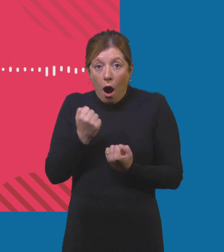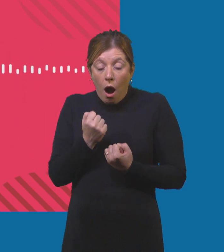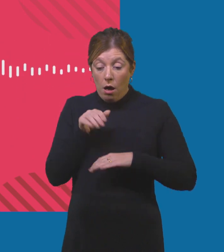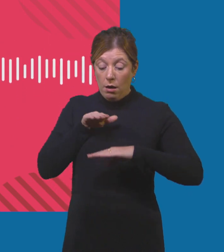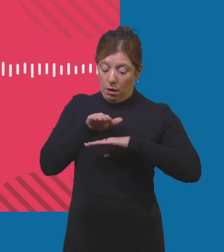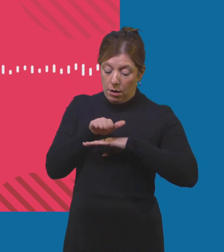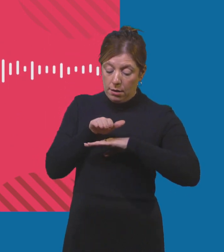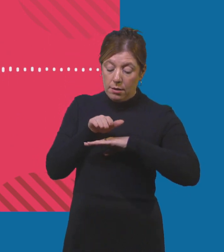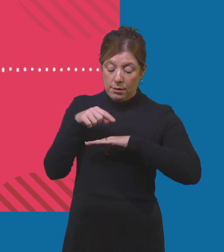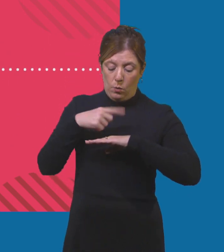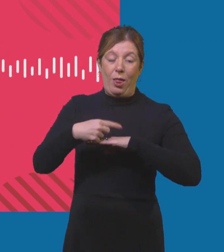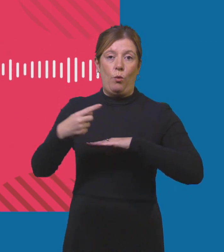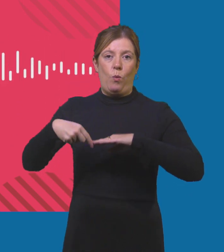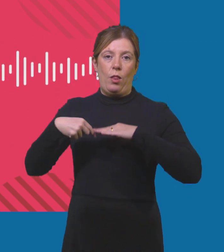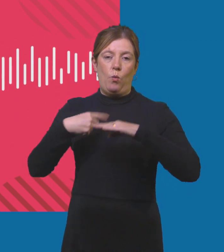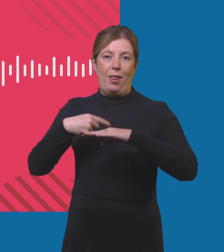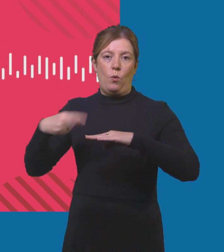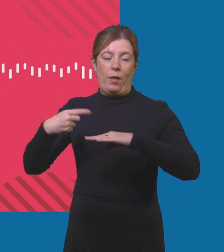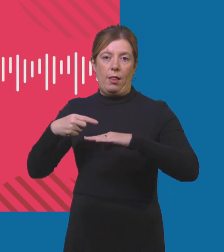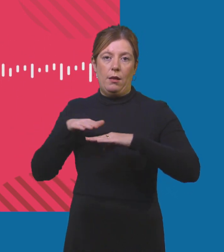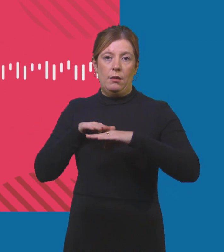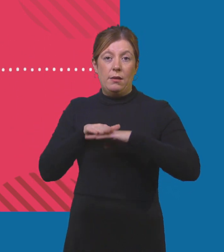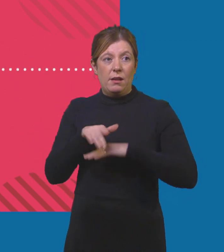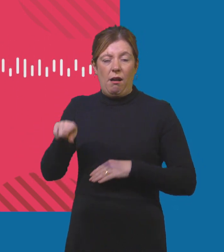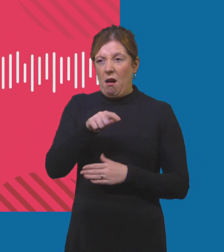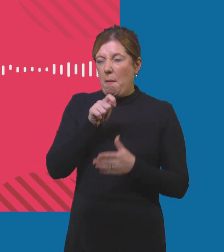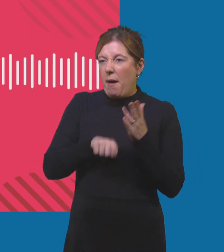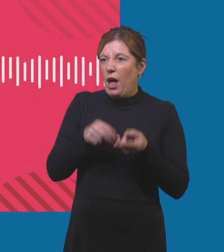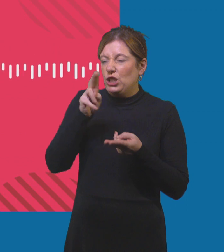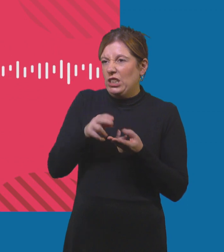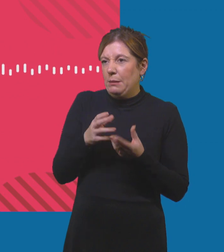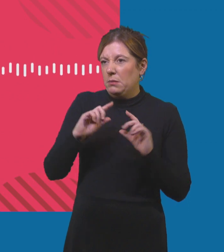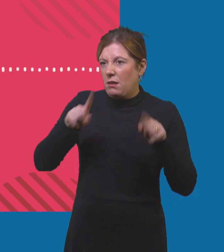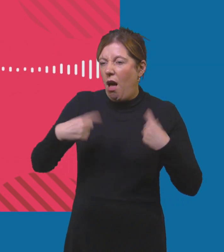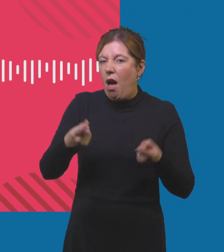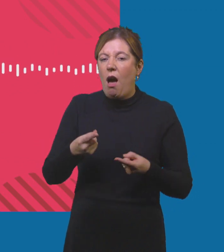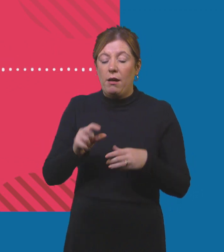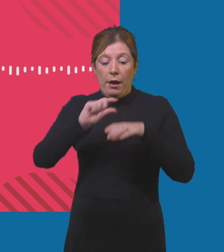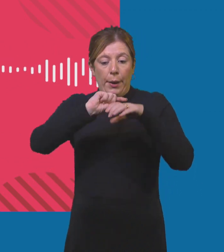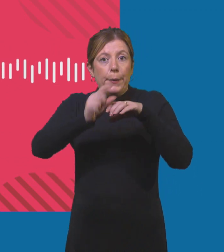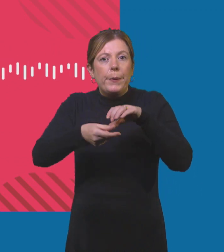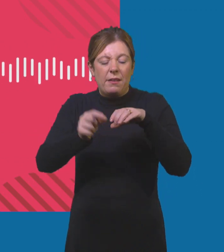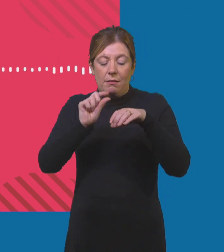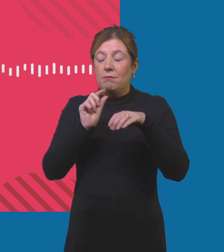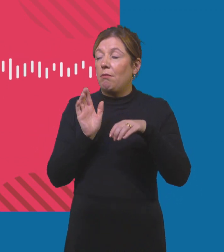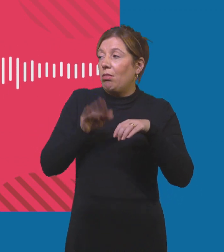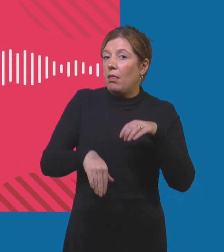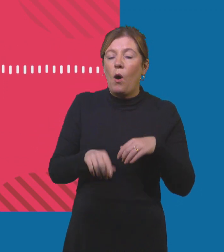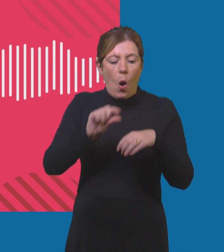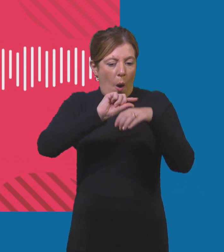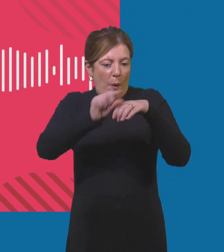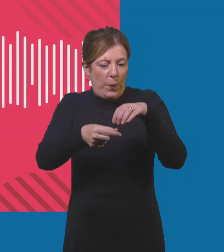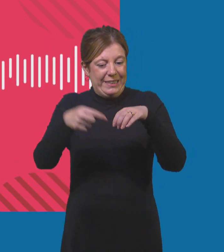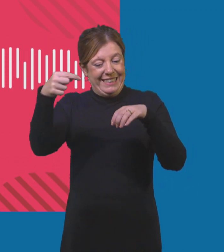the road. It is so important. And the amount of people who either want to cheap out on tyres or don't actually check that their tyres have got any tread on them and that kind of thing. I was about to say tread. I was like, tread. I